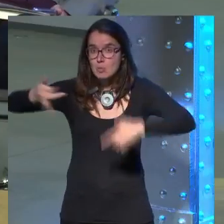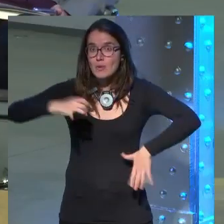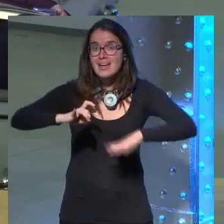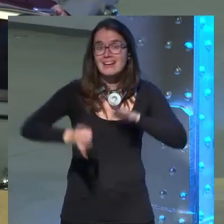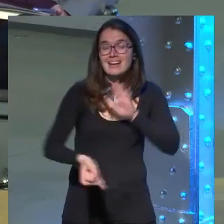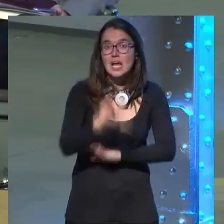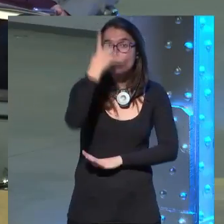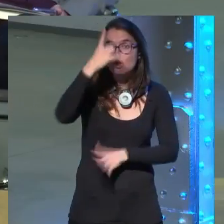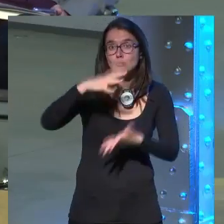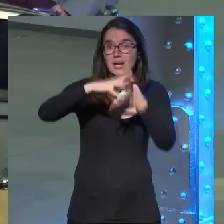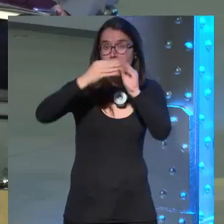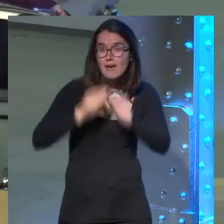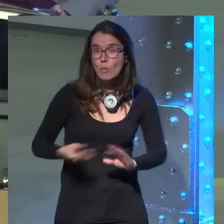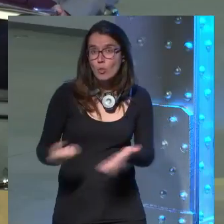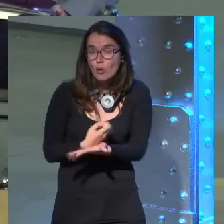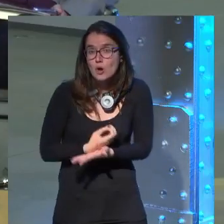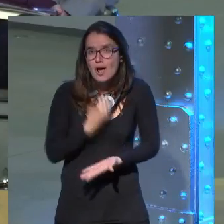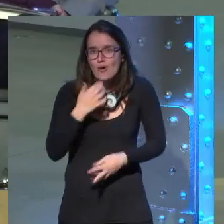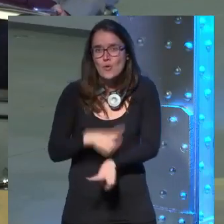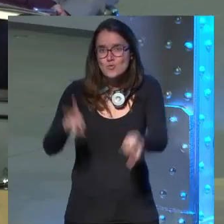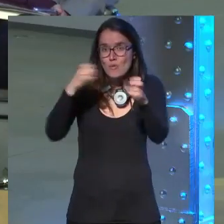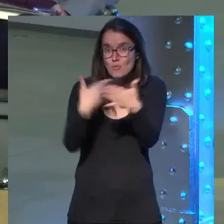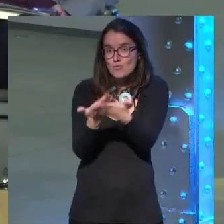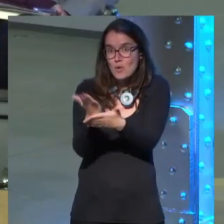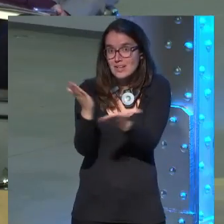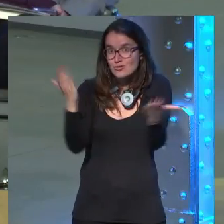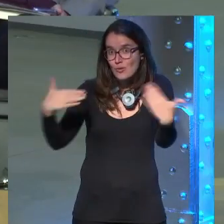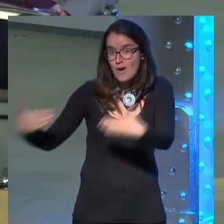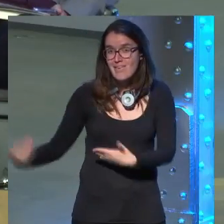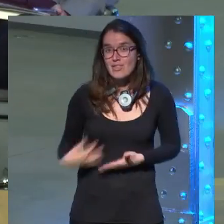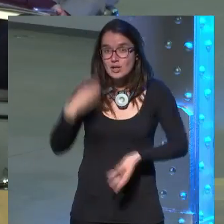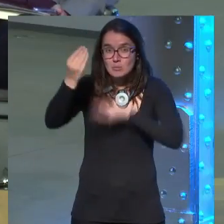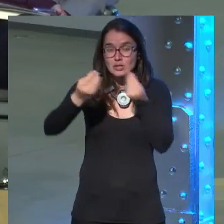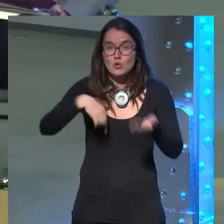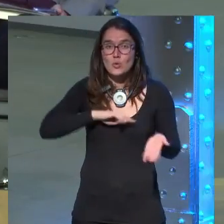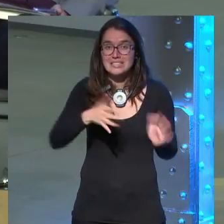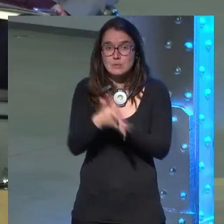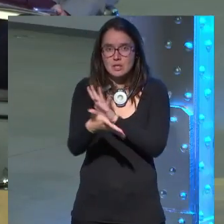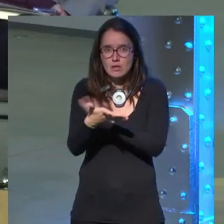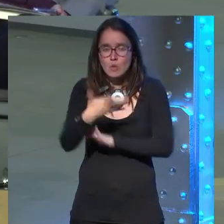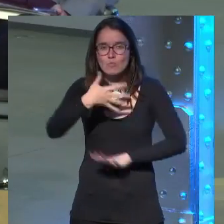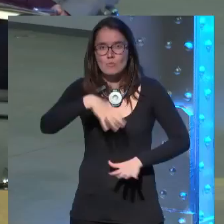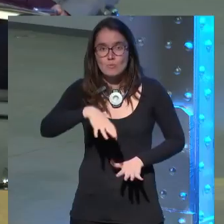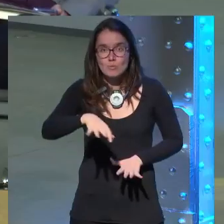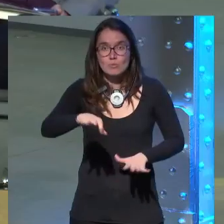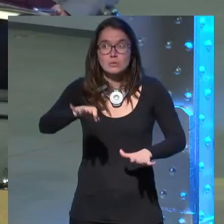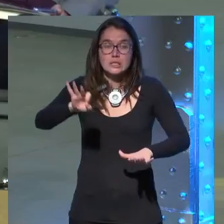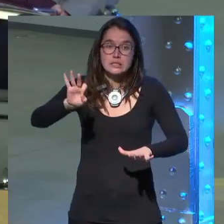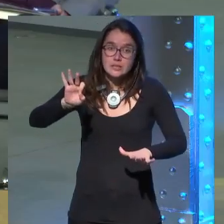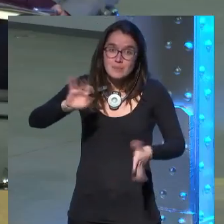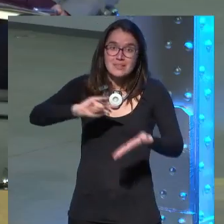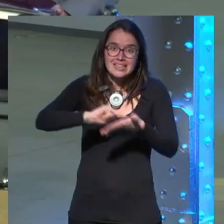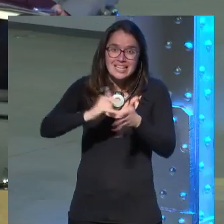something completely new, which I have no evidence for. So I think our explanation, although it may not be technically testable